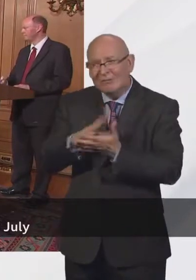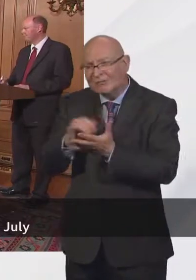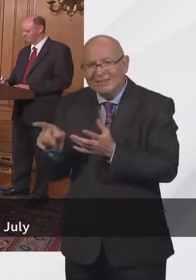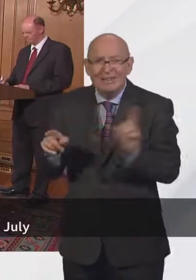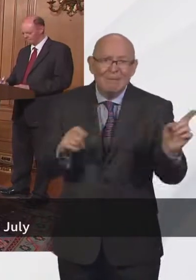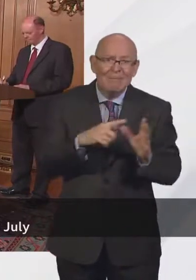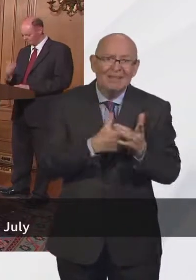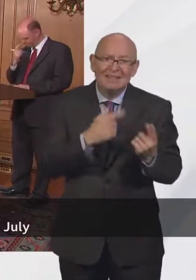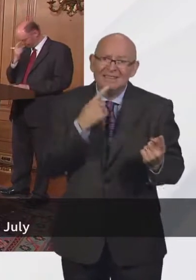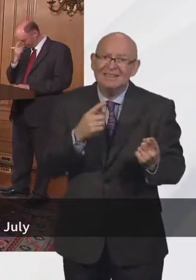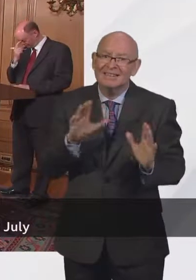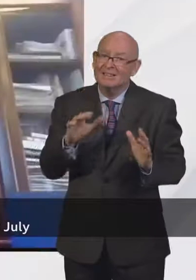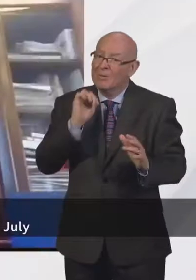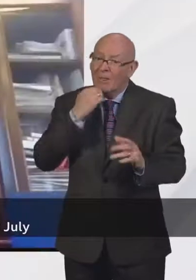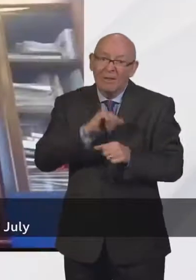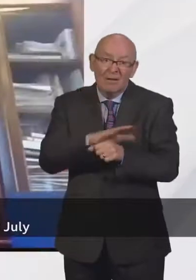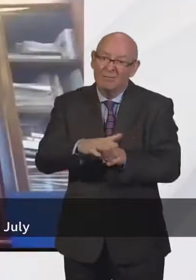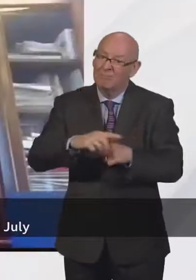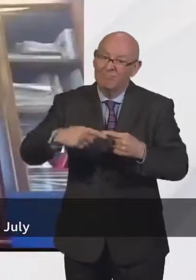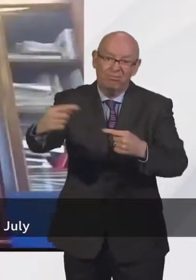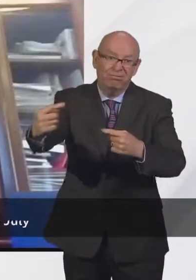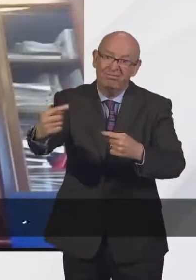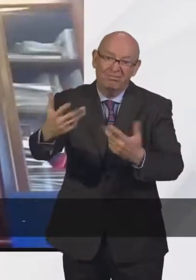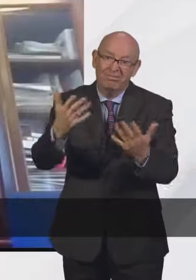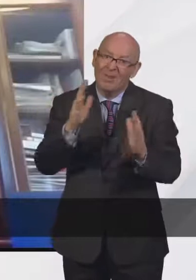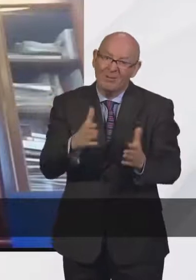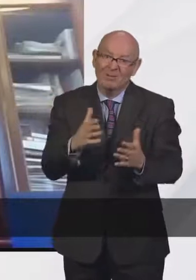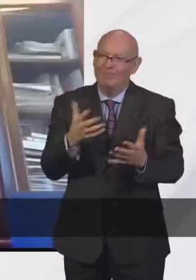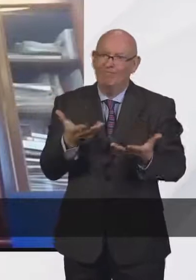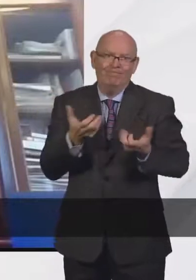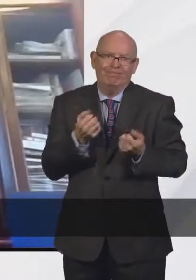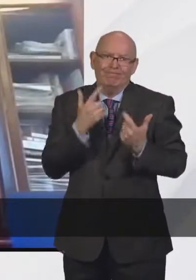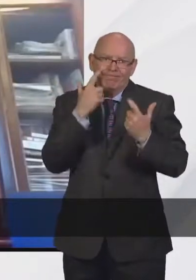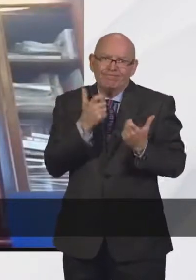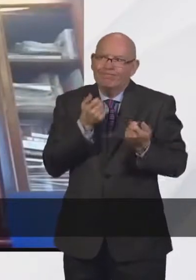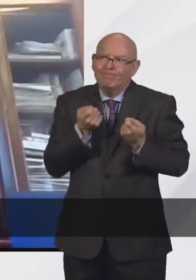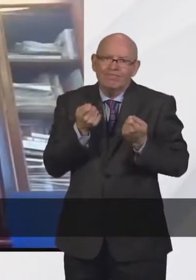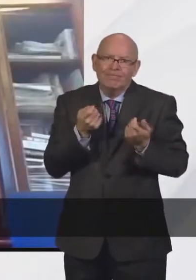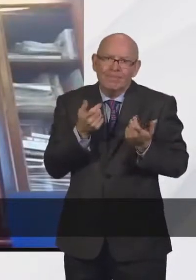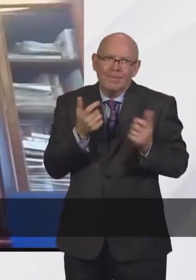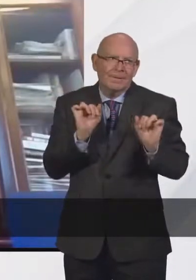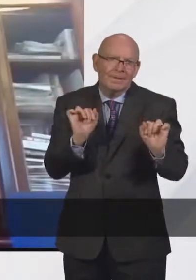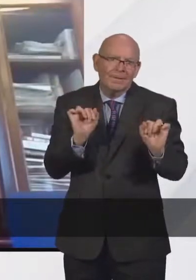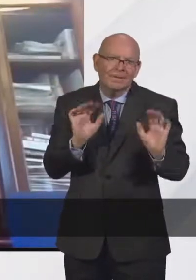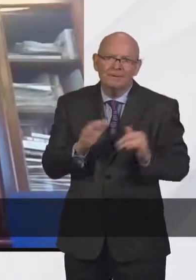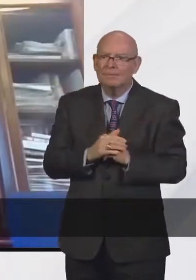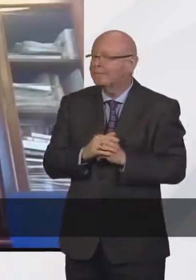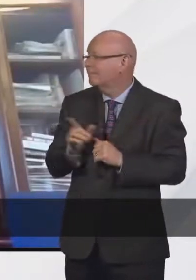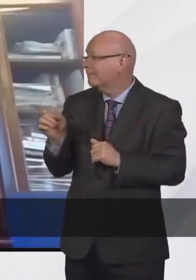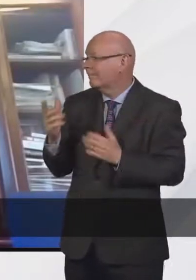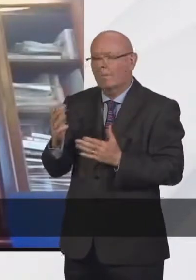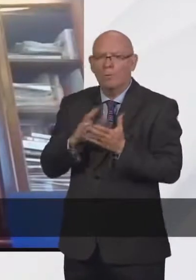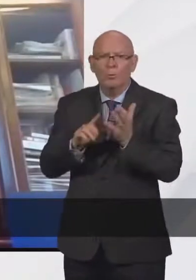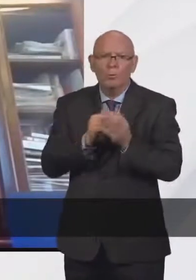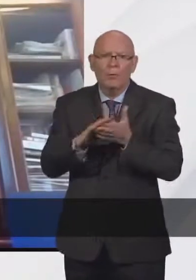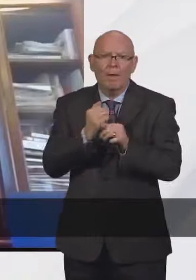Prime Minister, you've said that one of the new freedoms from the 4th of July is that people can go on holiday within